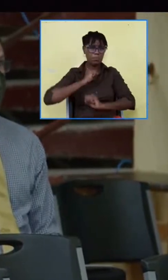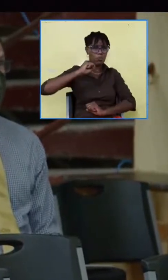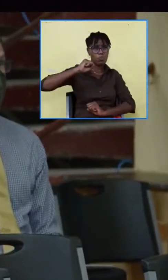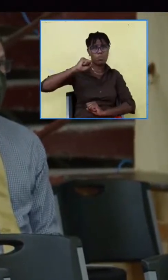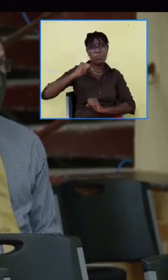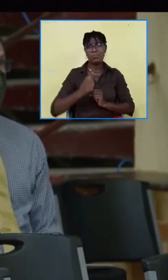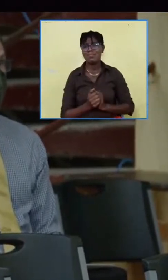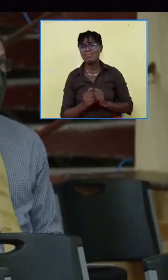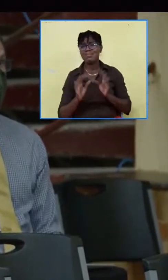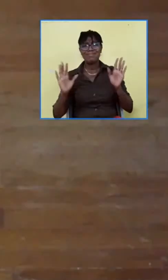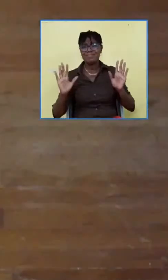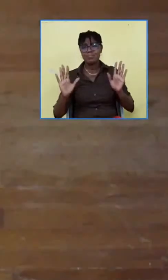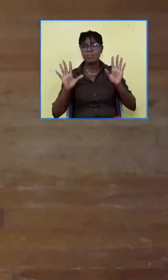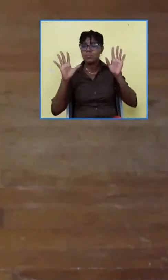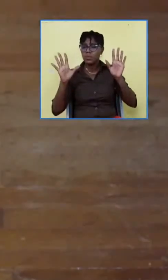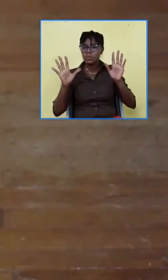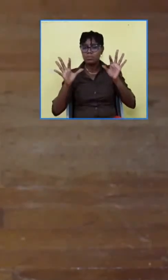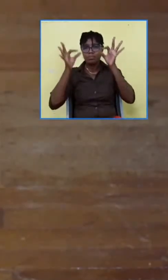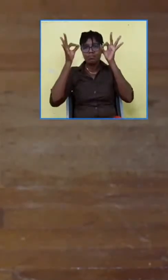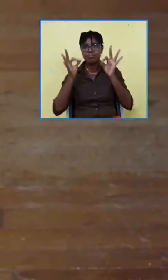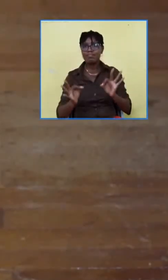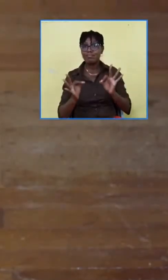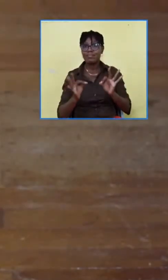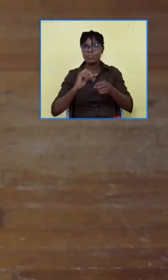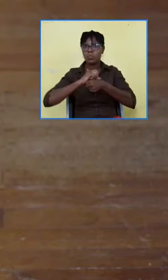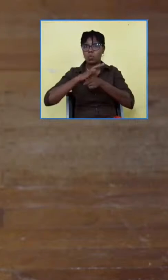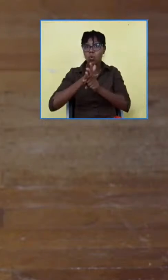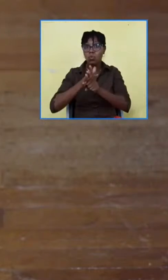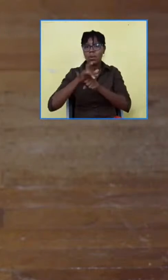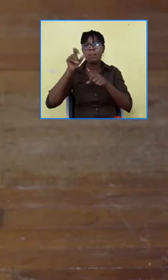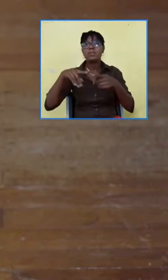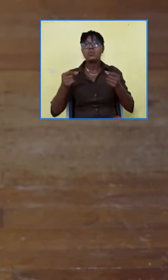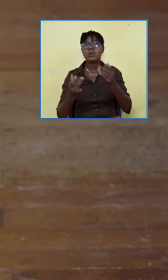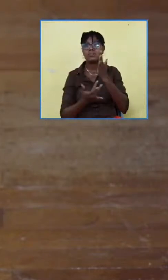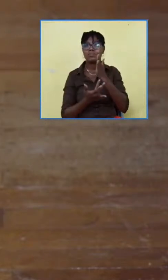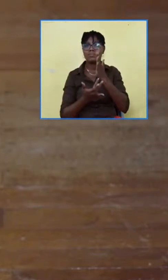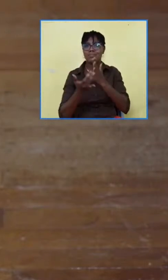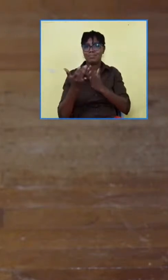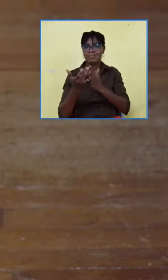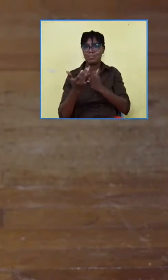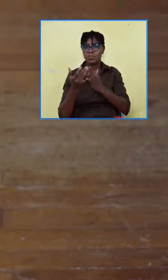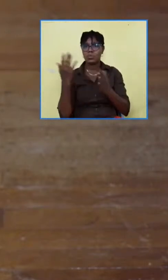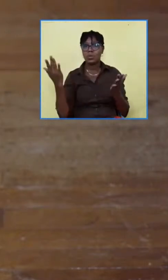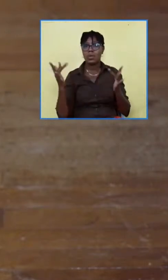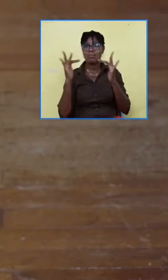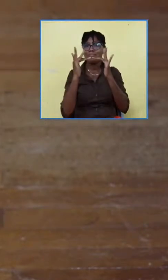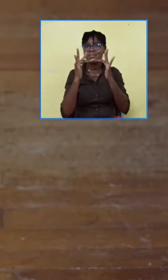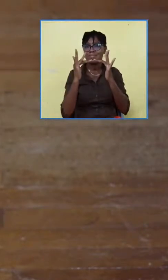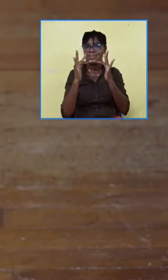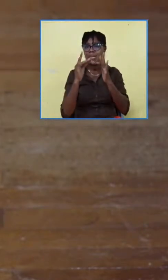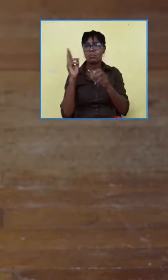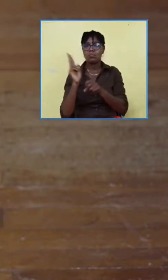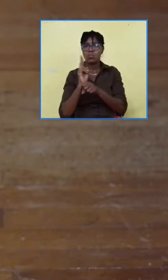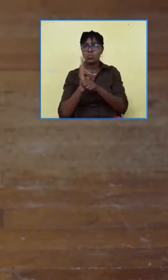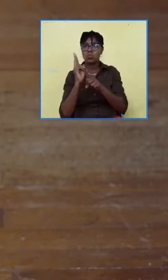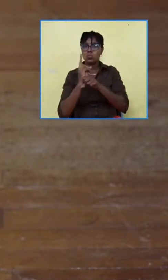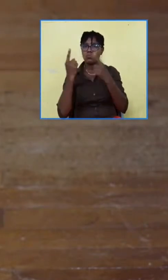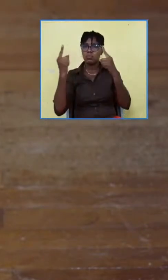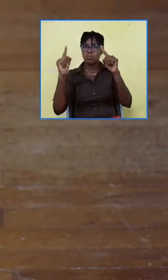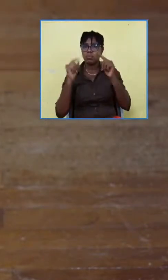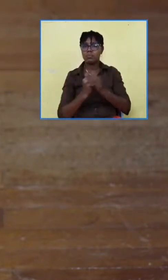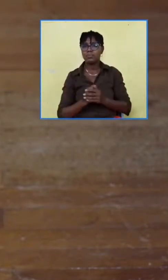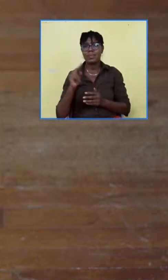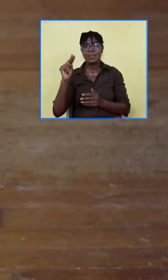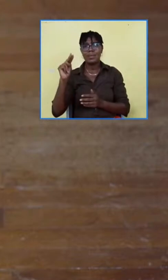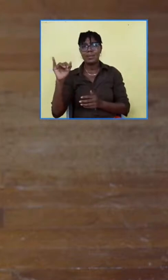put systems in place and they've made life so much more efficient for their customers and consumers. NIS and the government of Barbados need to find